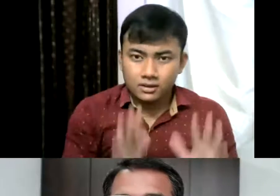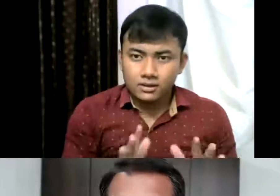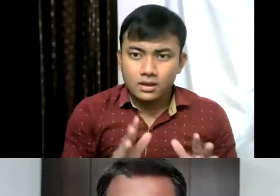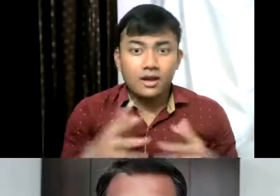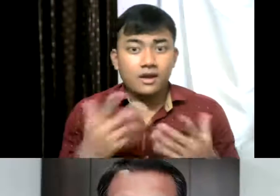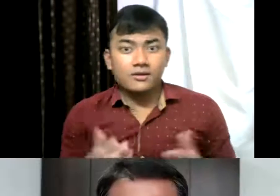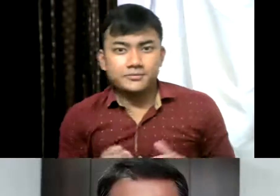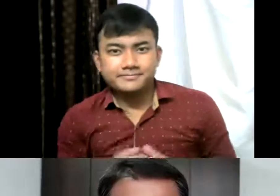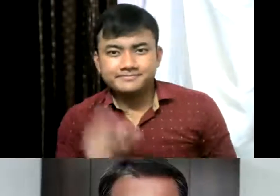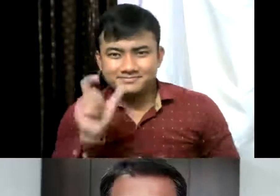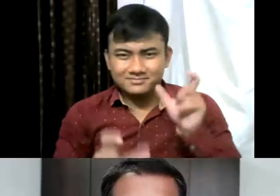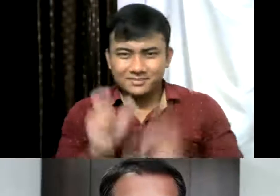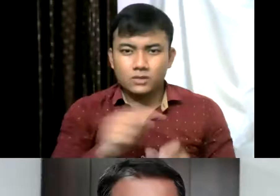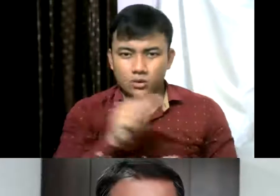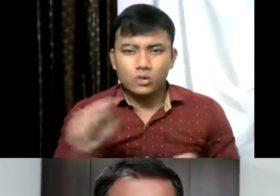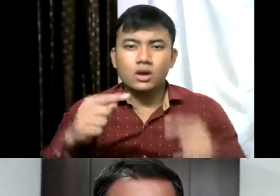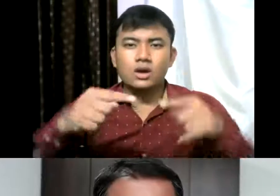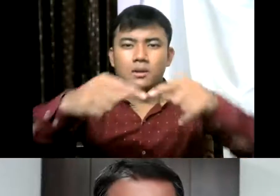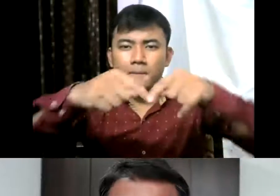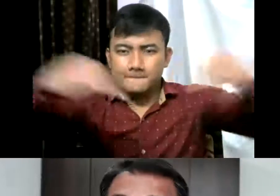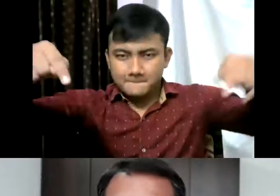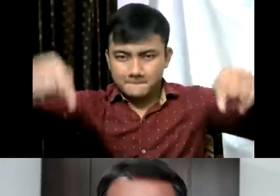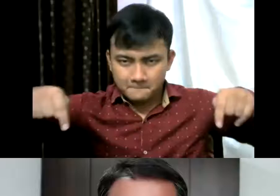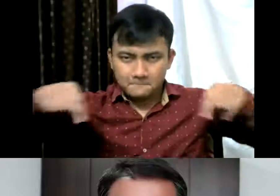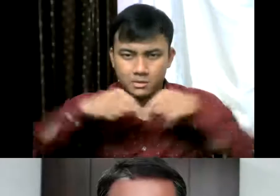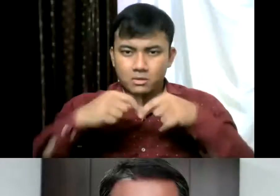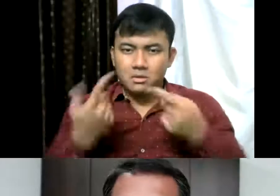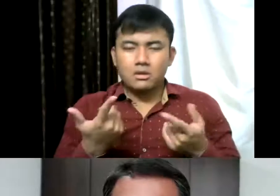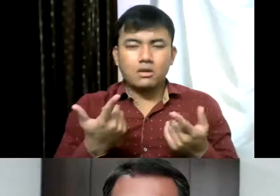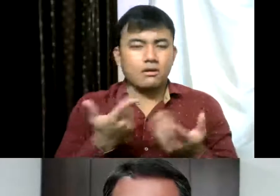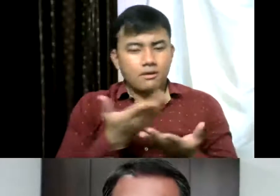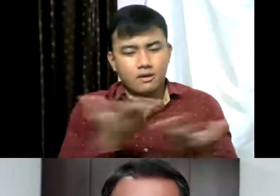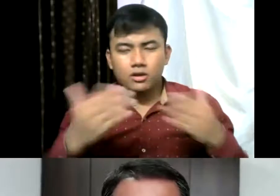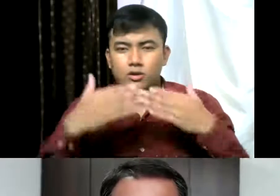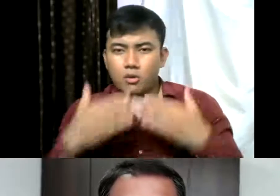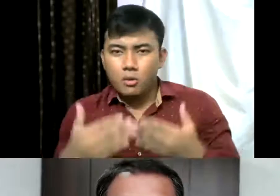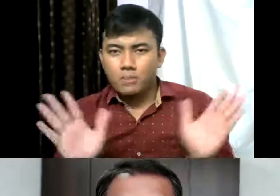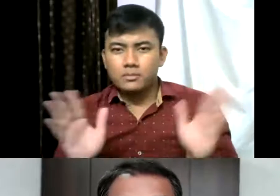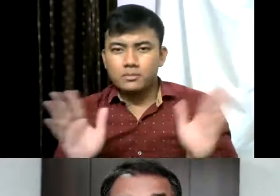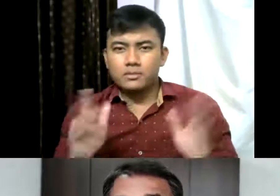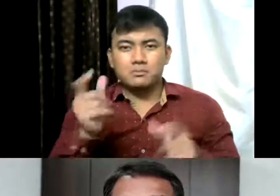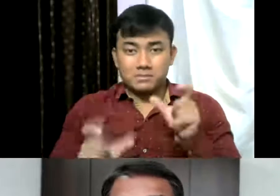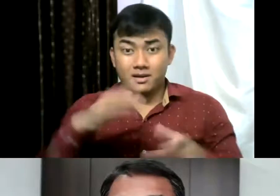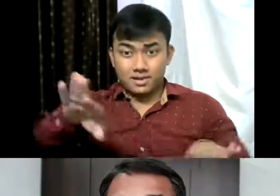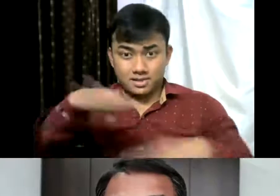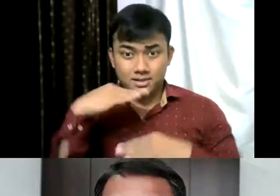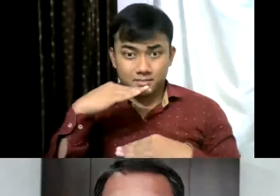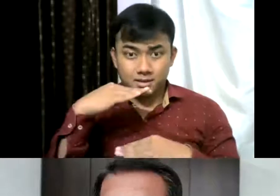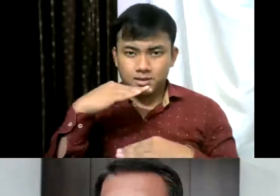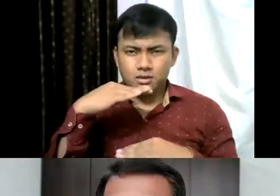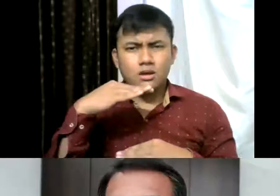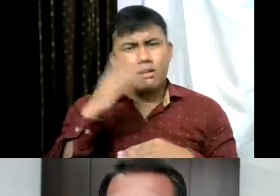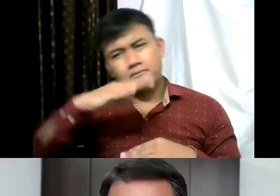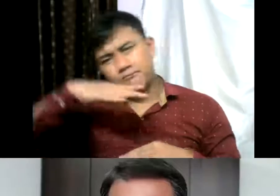the geographical limits. I'm sure Dhiren can talk about the geography of love a lot more from that perspective. But they took out those